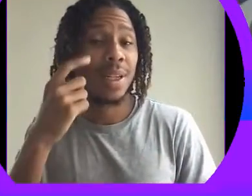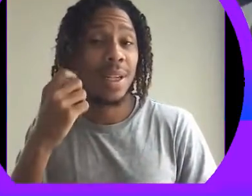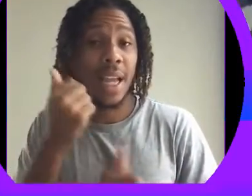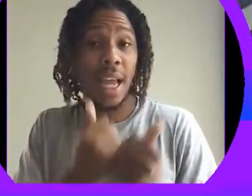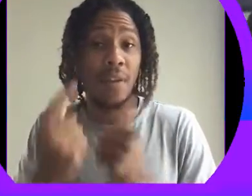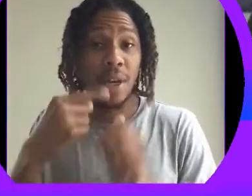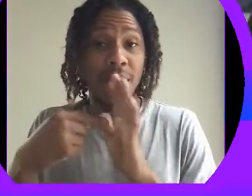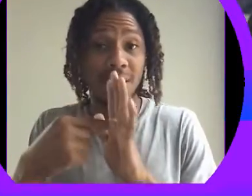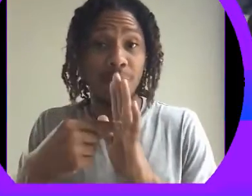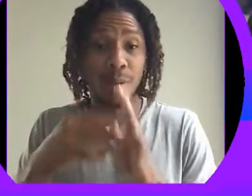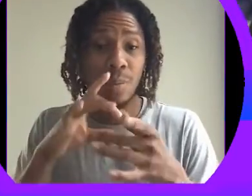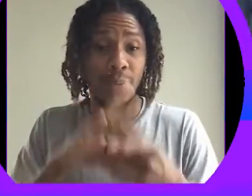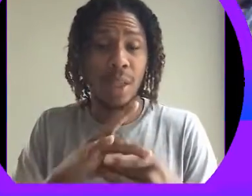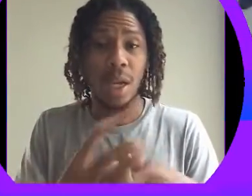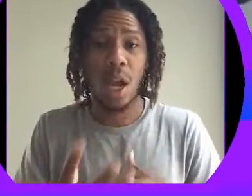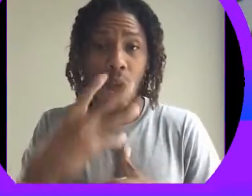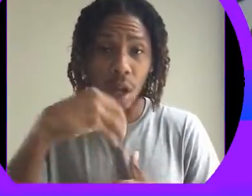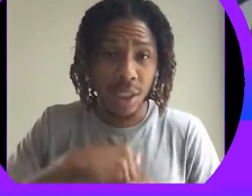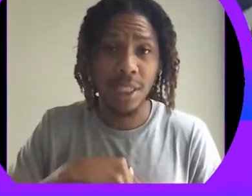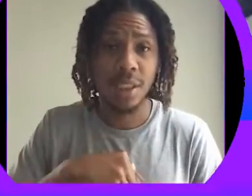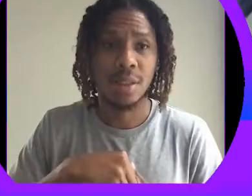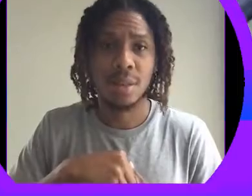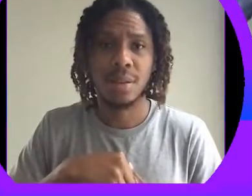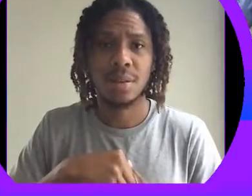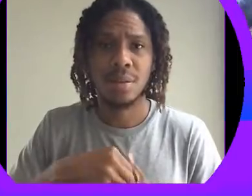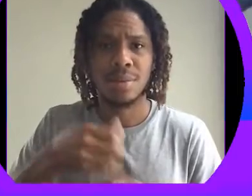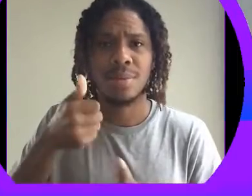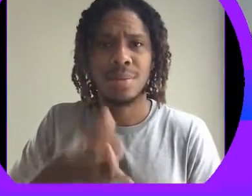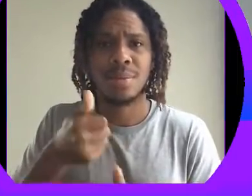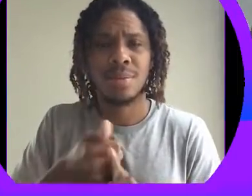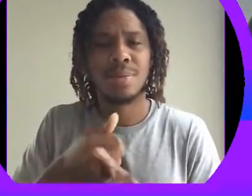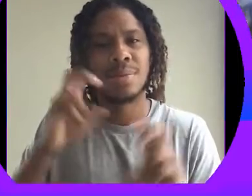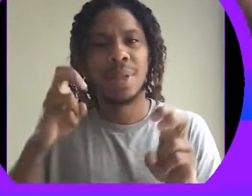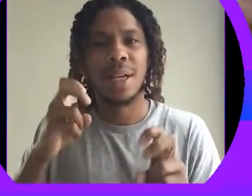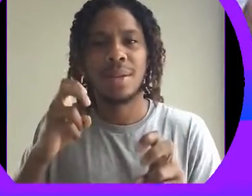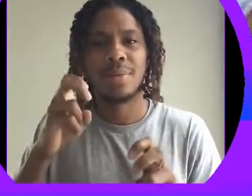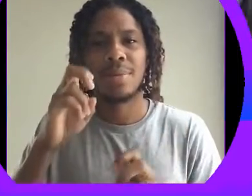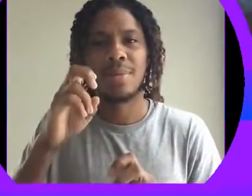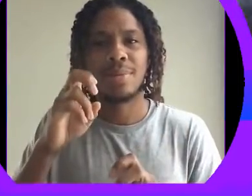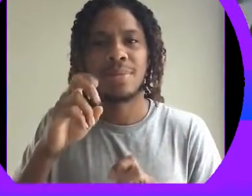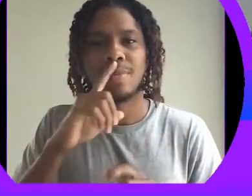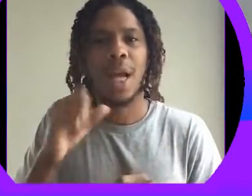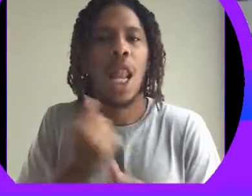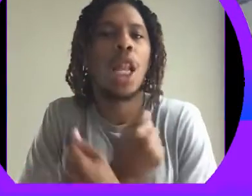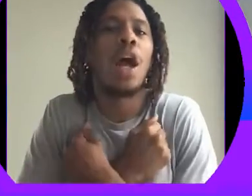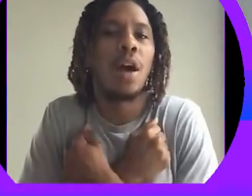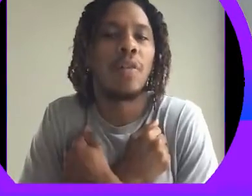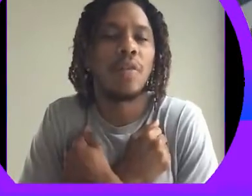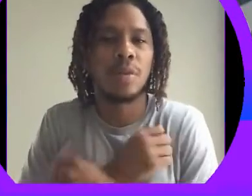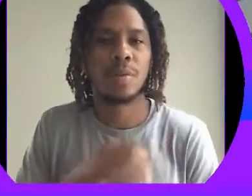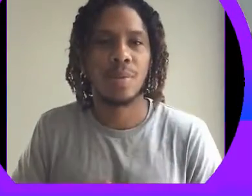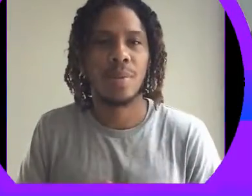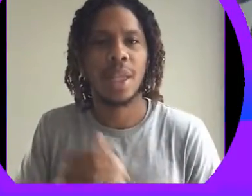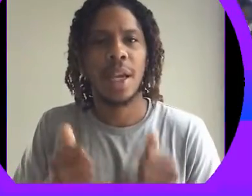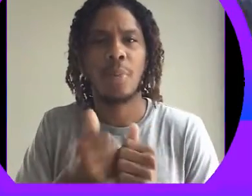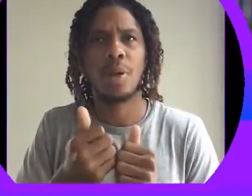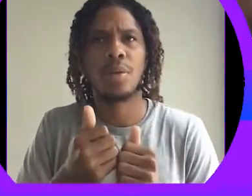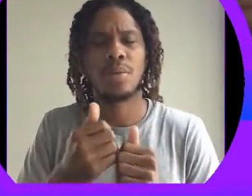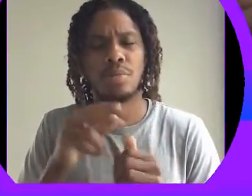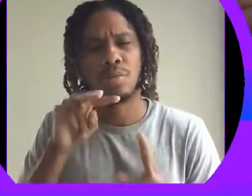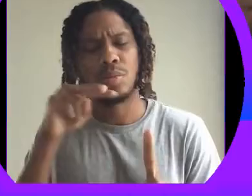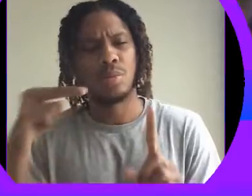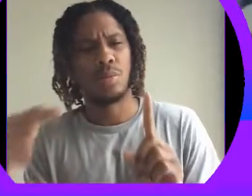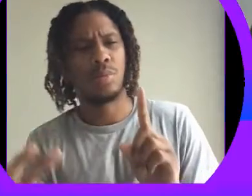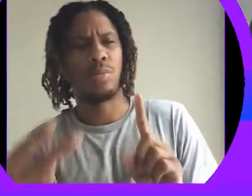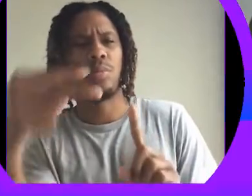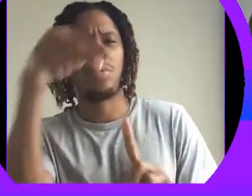That every symptom of autism, every part of being autistic is an act of love. That it actually makes you notice the world